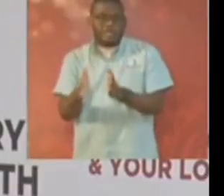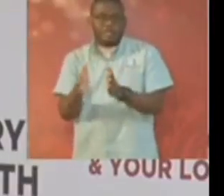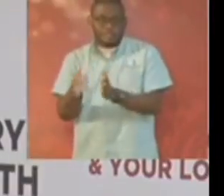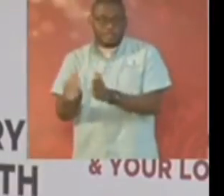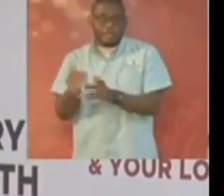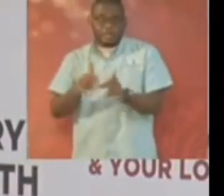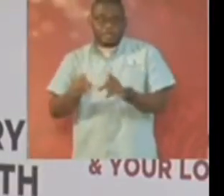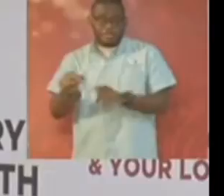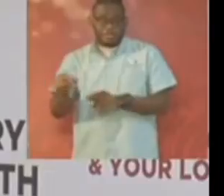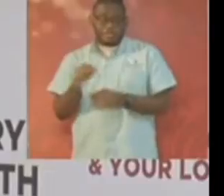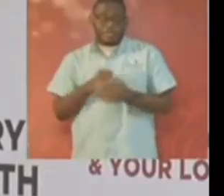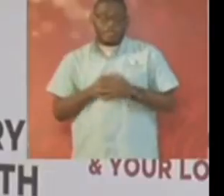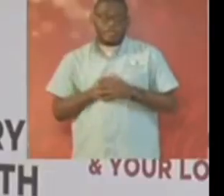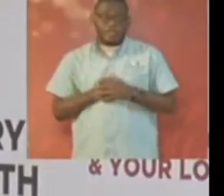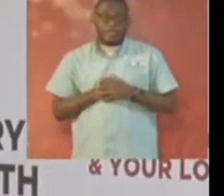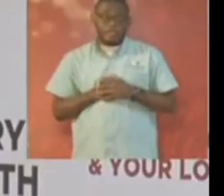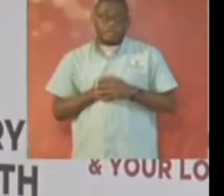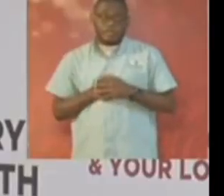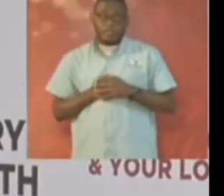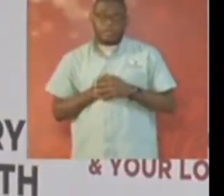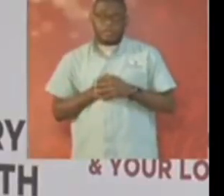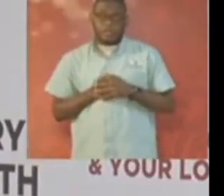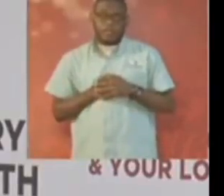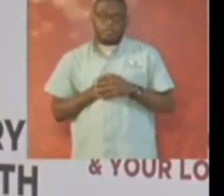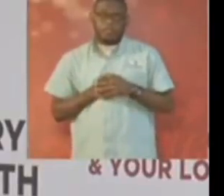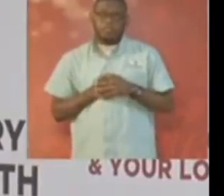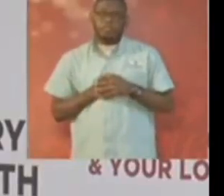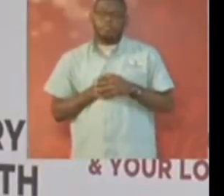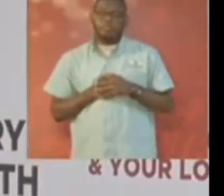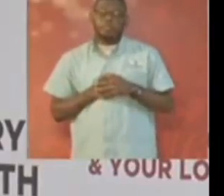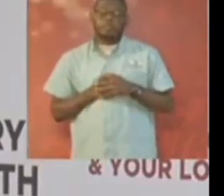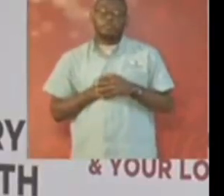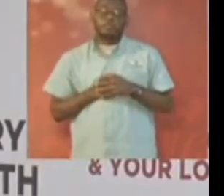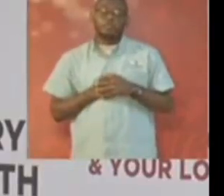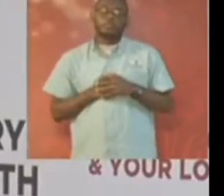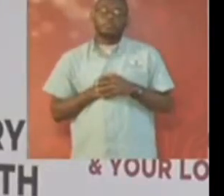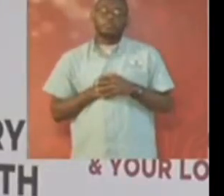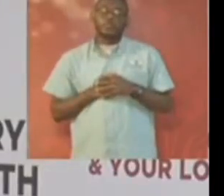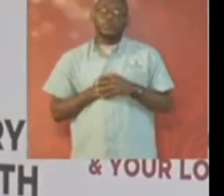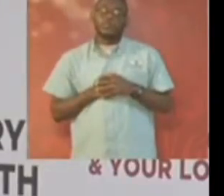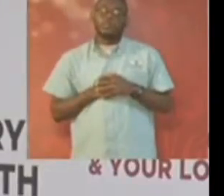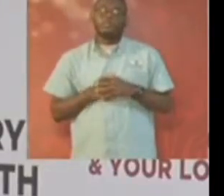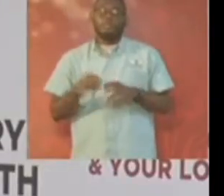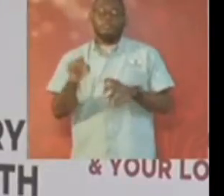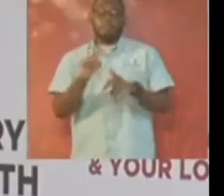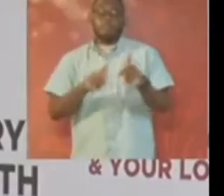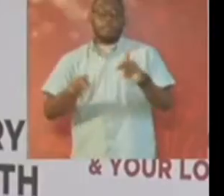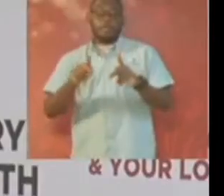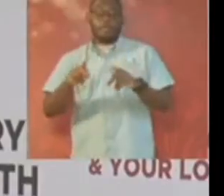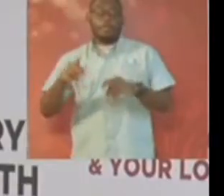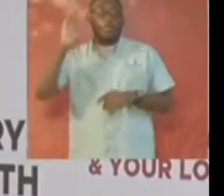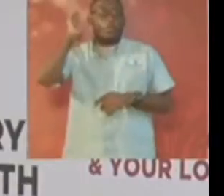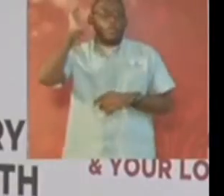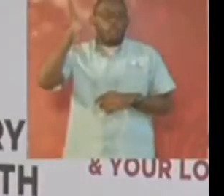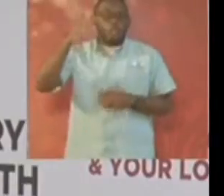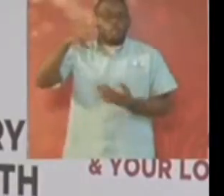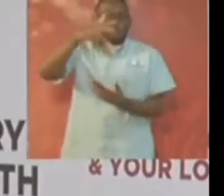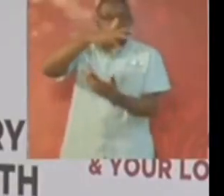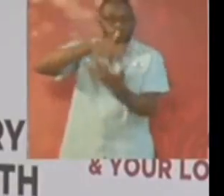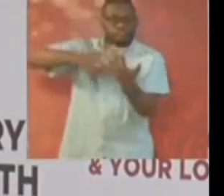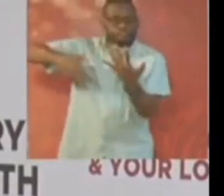forward-facing, front-facing, crowd-facing, public-facing staff, people that are going to interact in